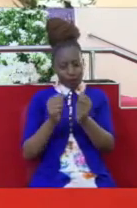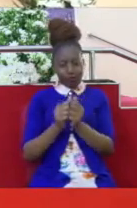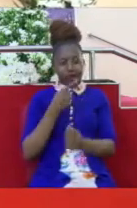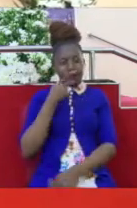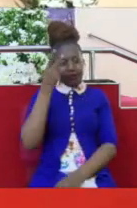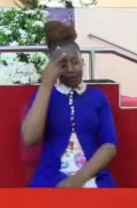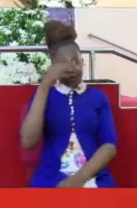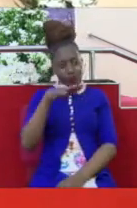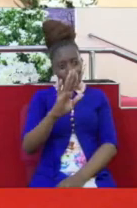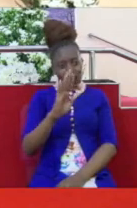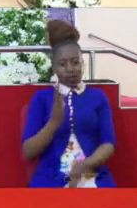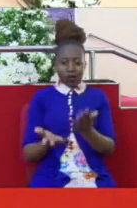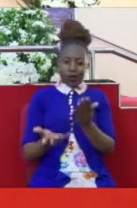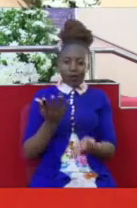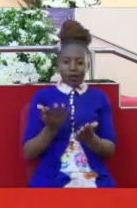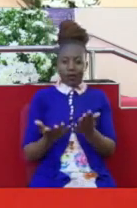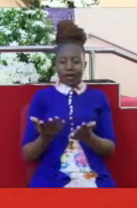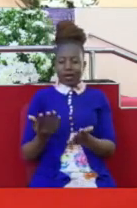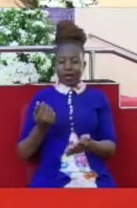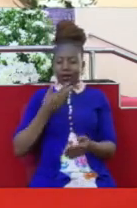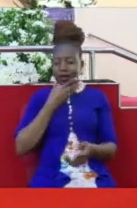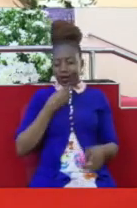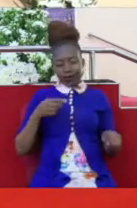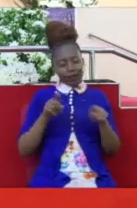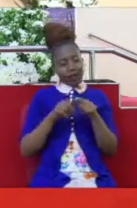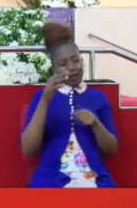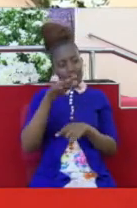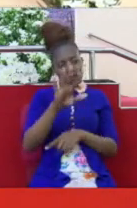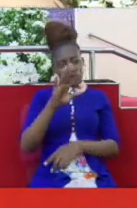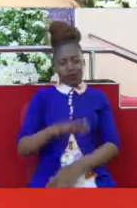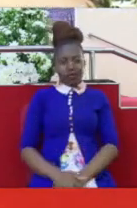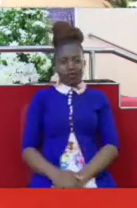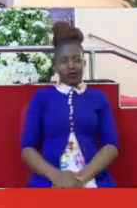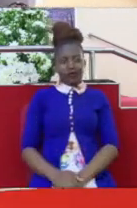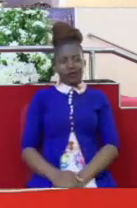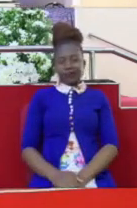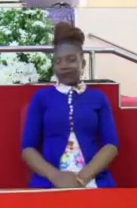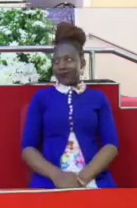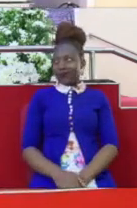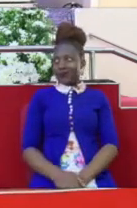Ama utaharibu nafsi yako. And hers as well. Na pia ya ule mwingine.